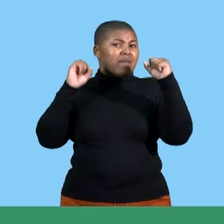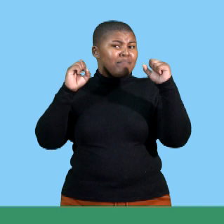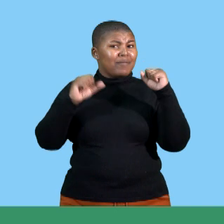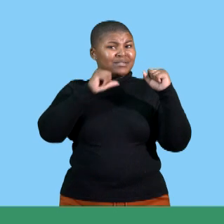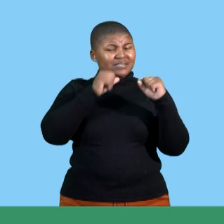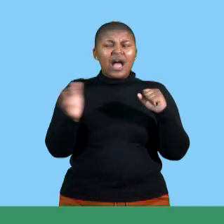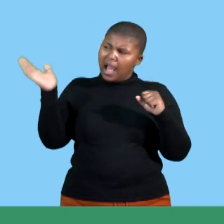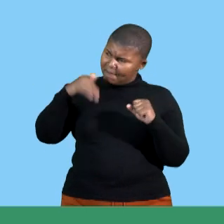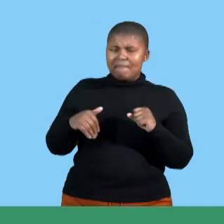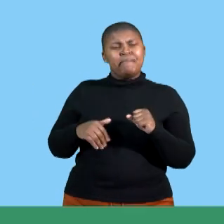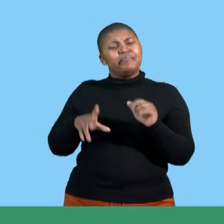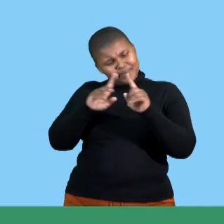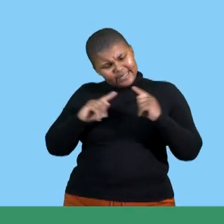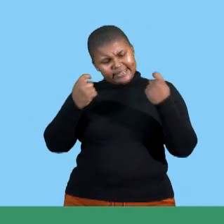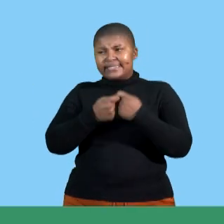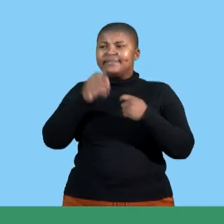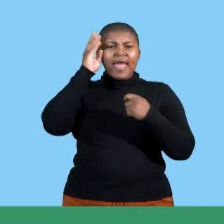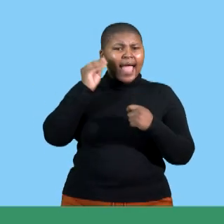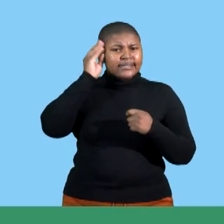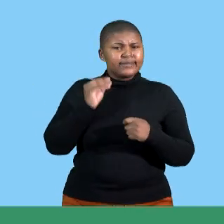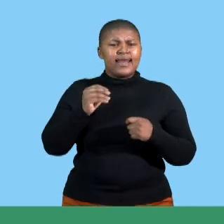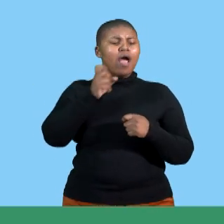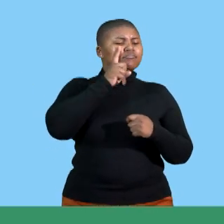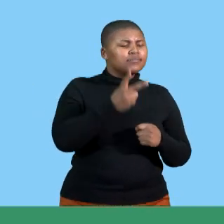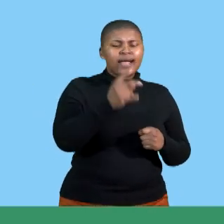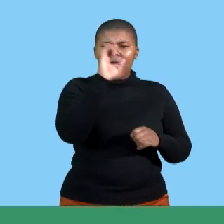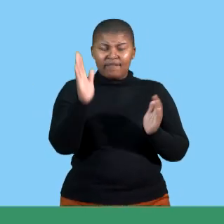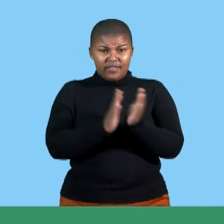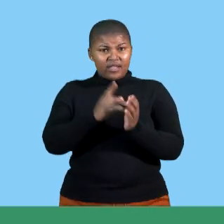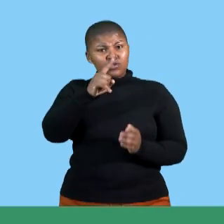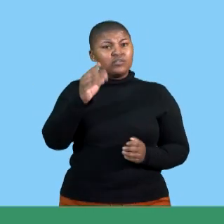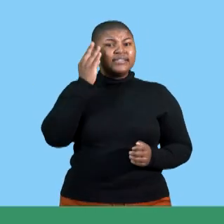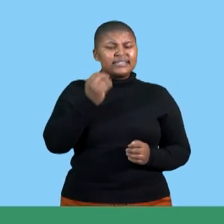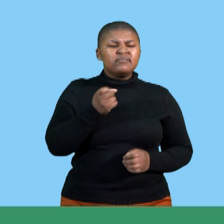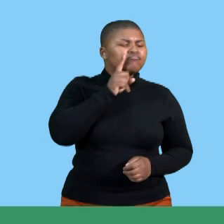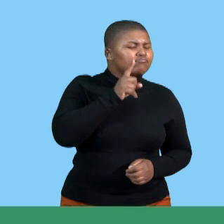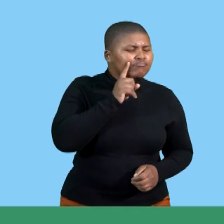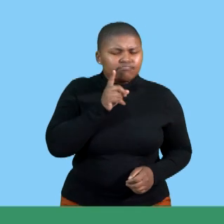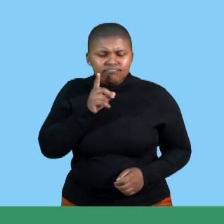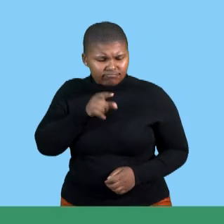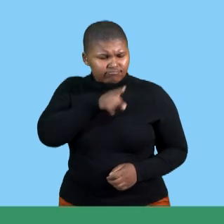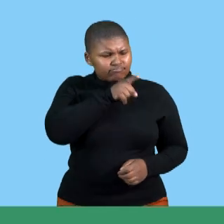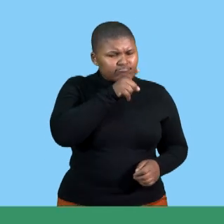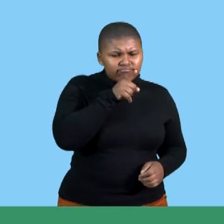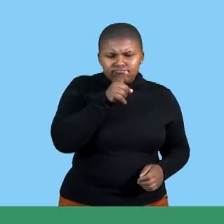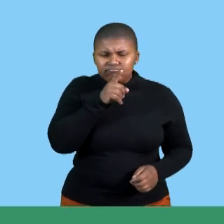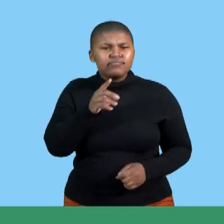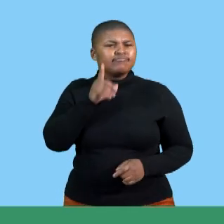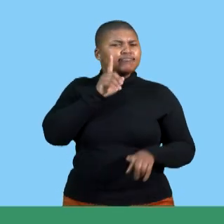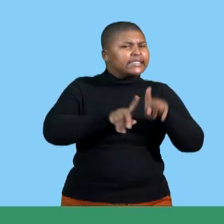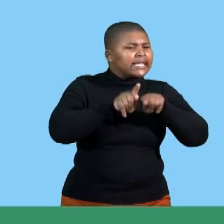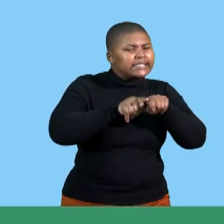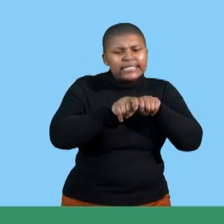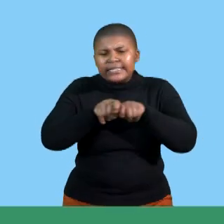there, to say, come, let's work as a team, let's experiment. And what do we know about experimenting? There's trial and error.